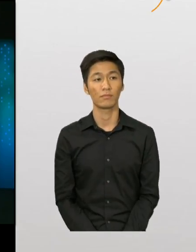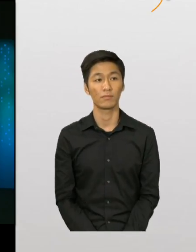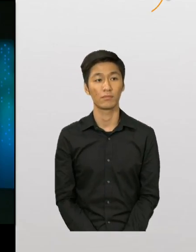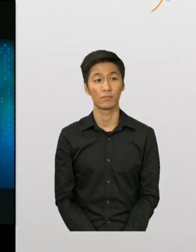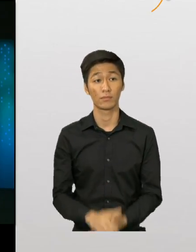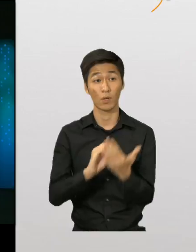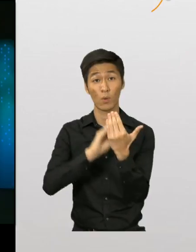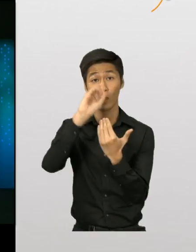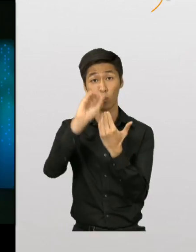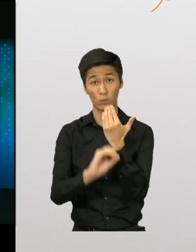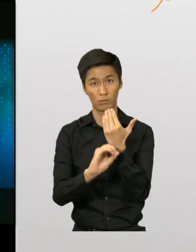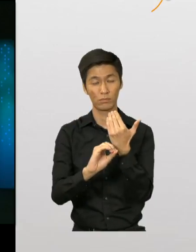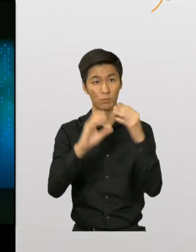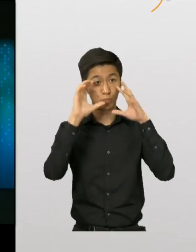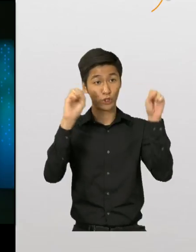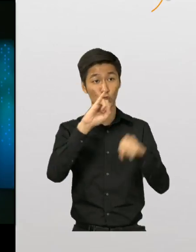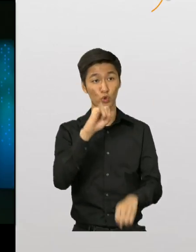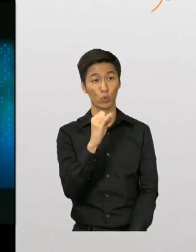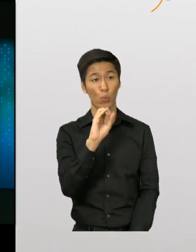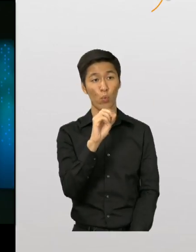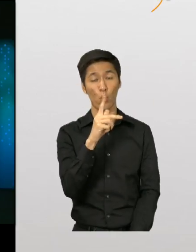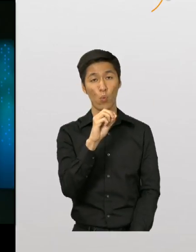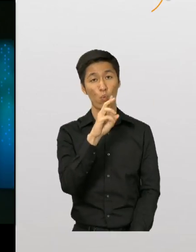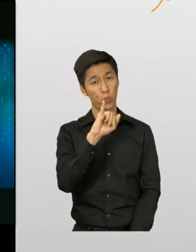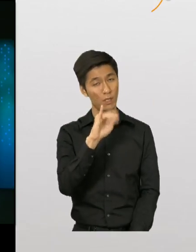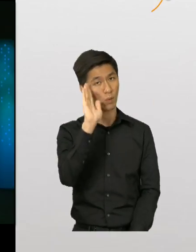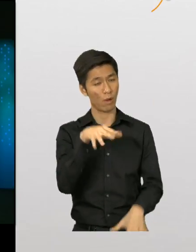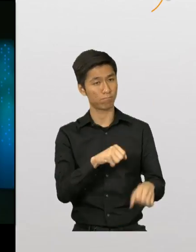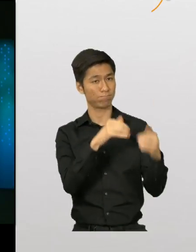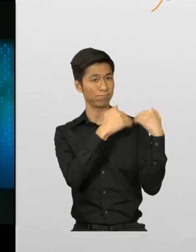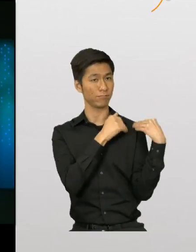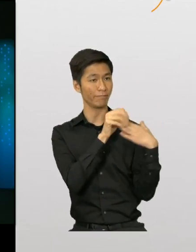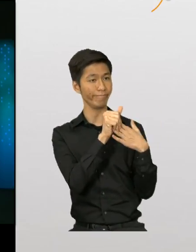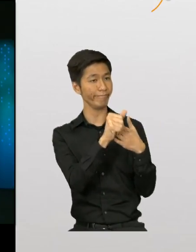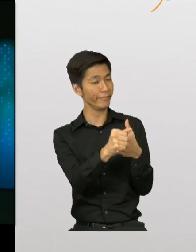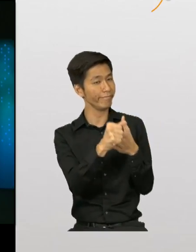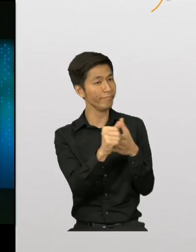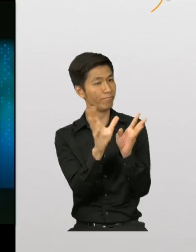October, President Jokowi will be hosting me to our annual leaders' retreat, this time in Bali.